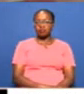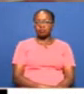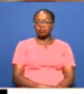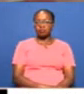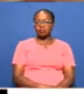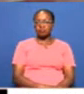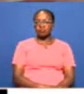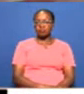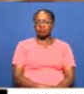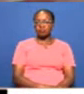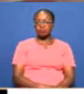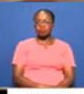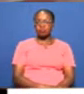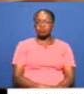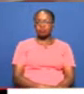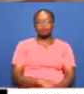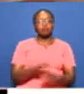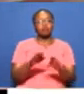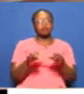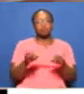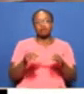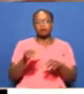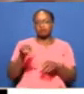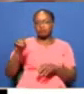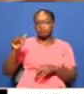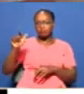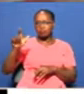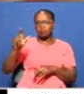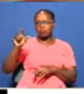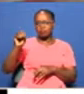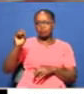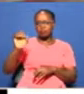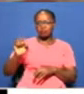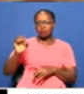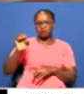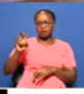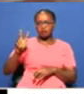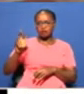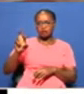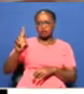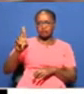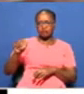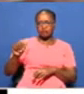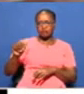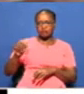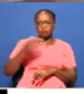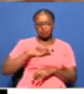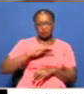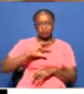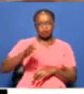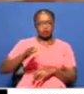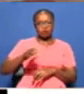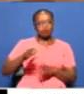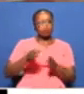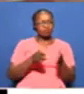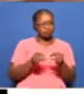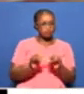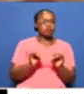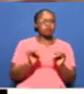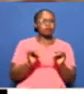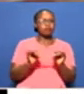Away from that, aloe vera farming is becoming the mainstay of farmers in Barsaloi, Samburu County, who took a chance with the crop. Their product